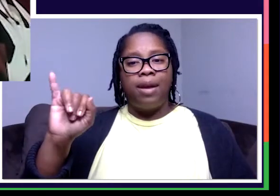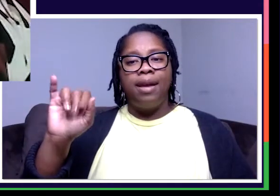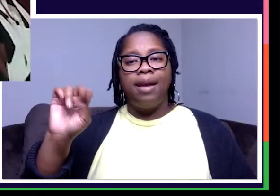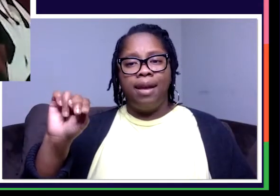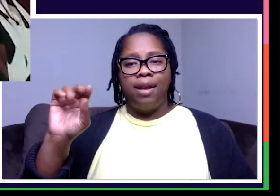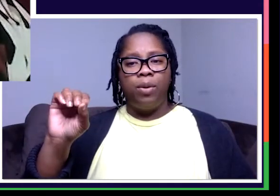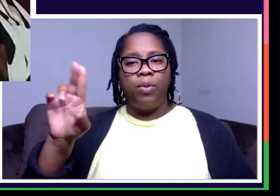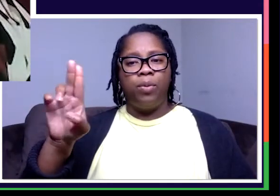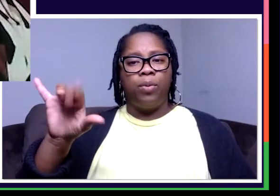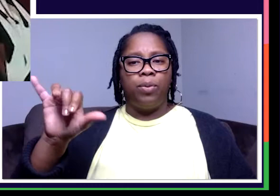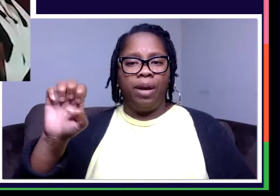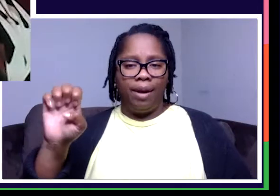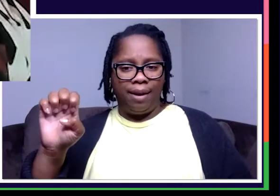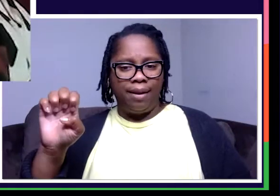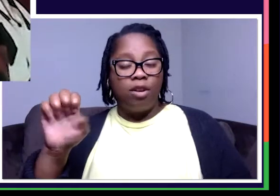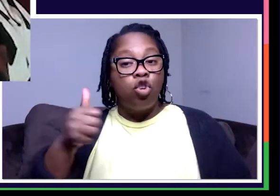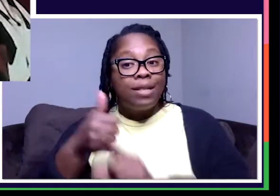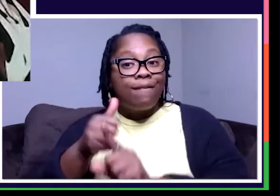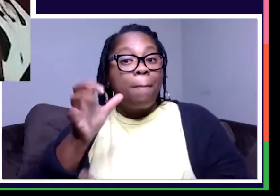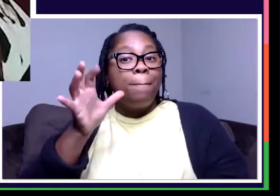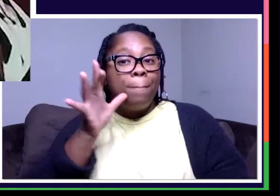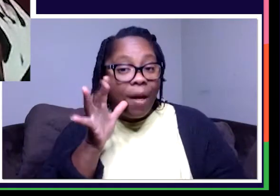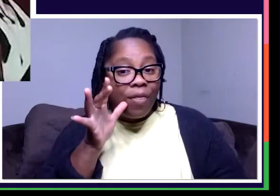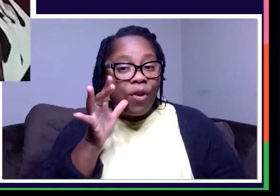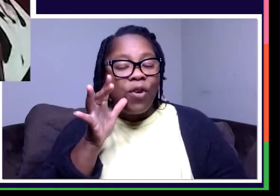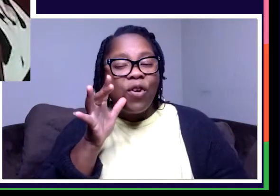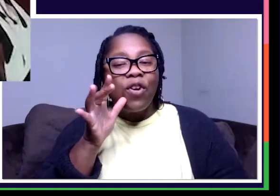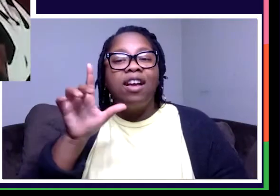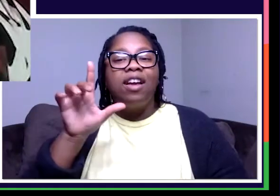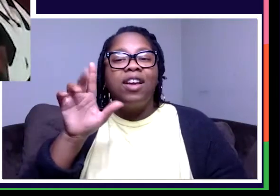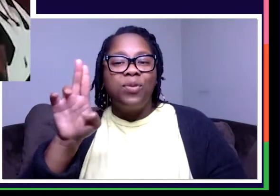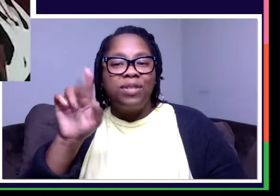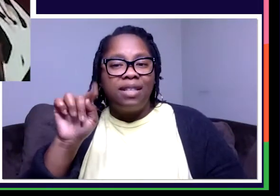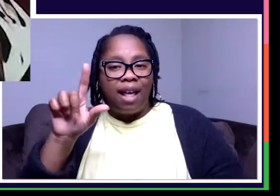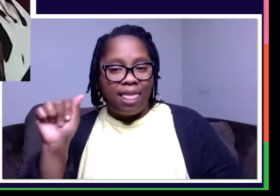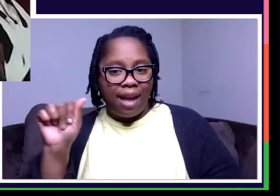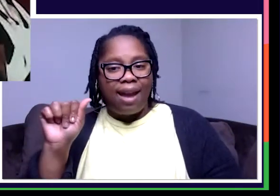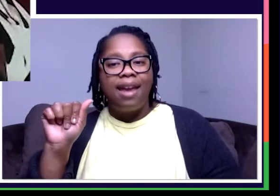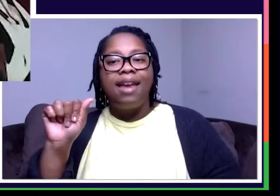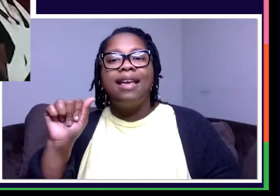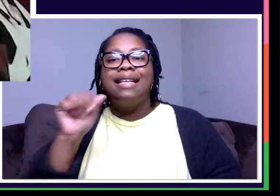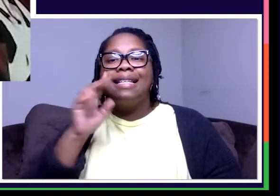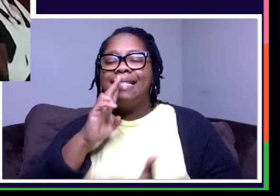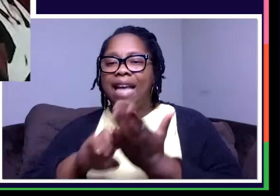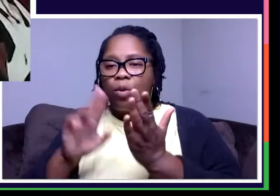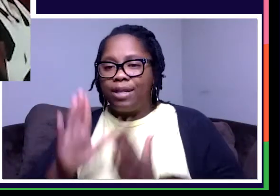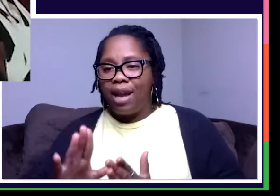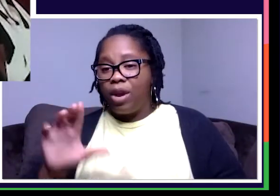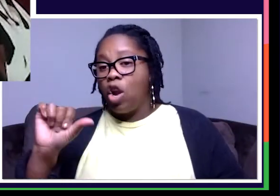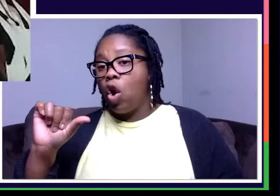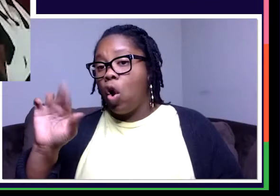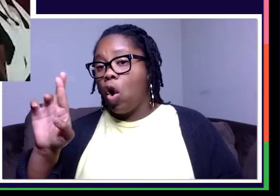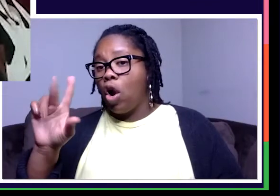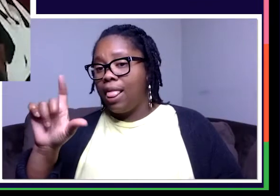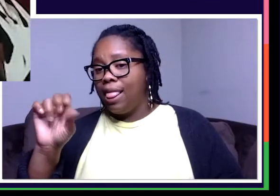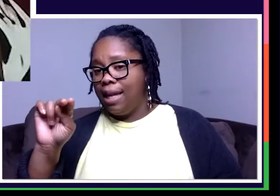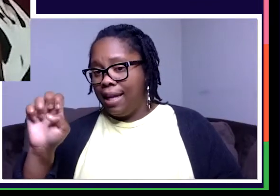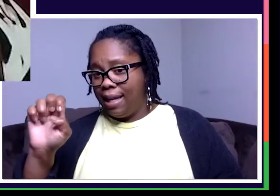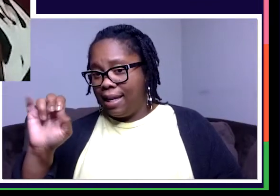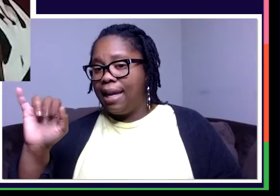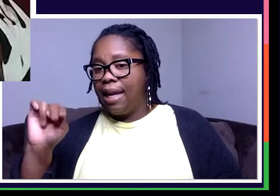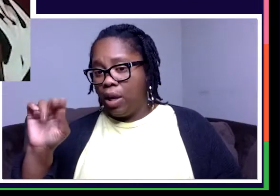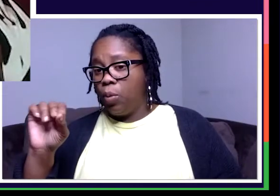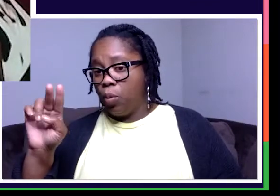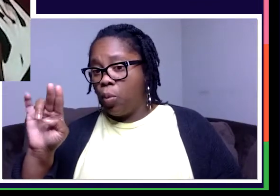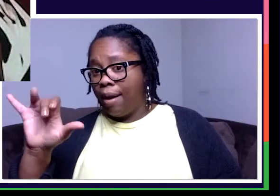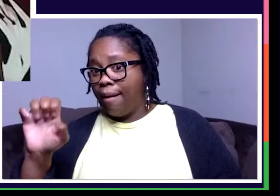Aiko Inoue, the mother of UTLA Secretary Arlene Inoue,